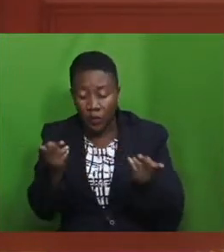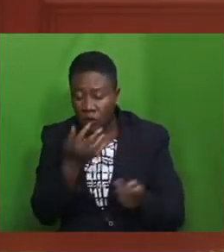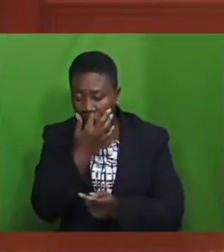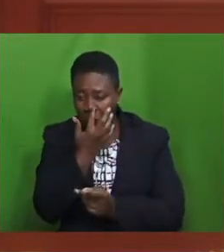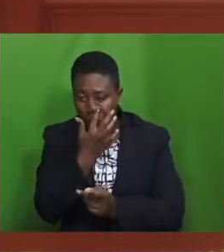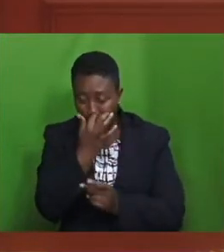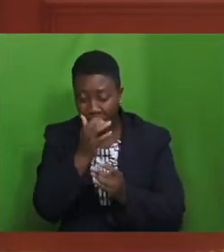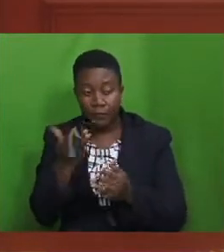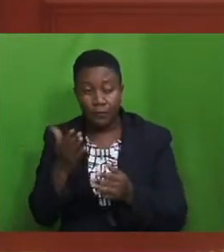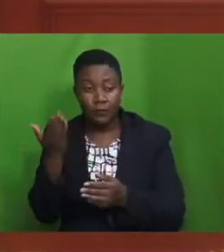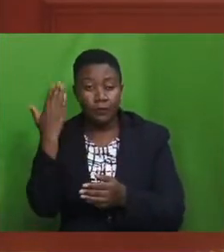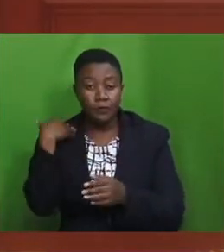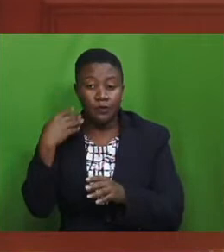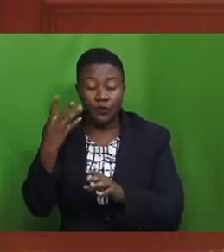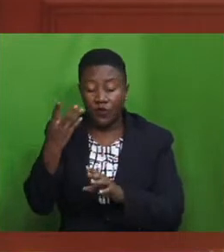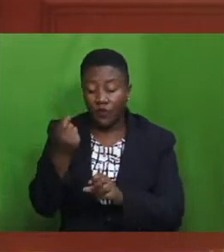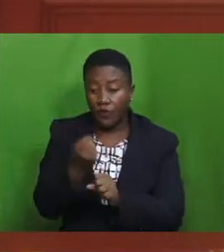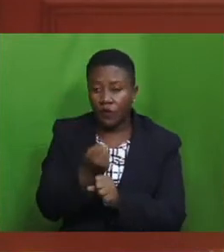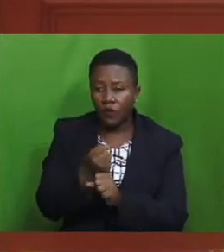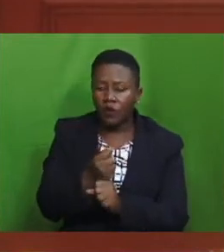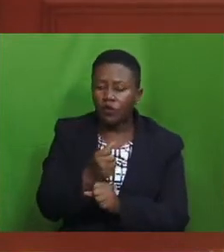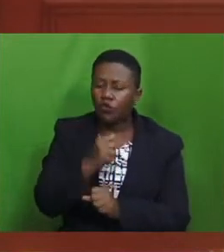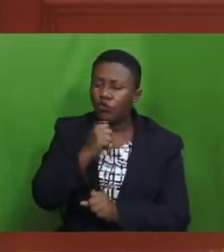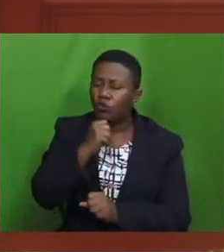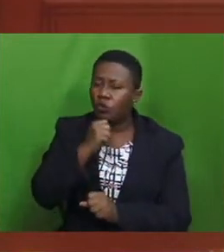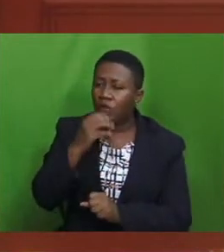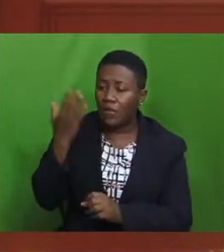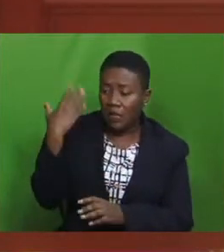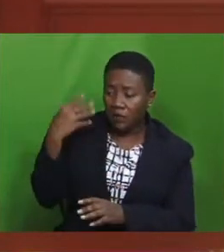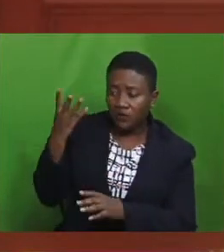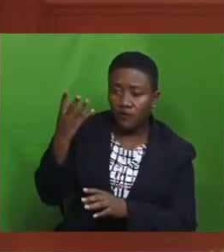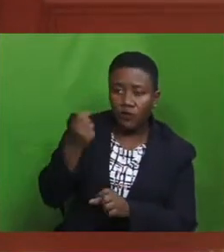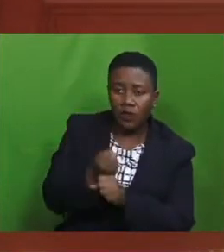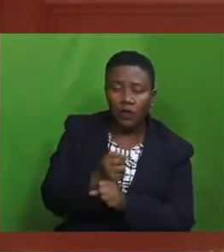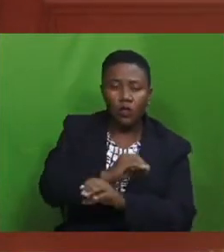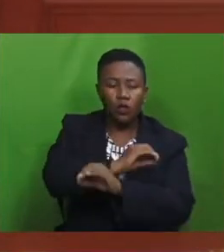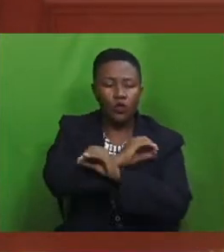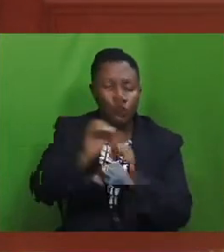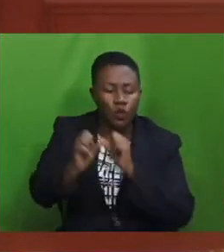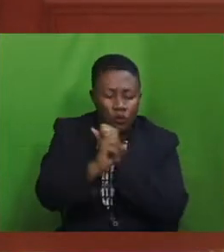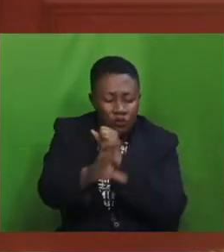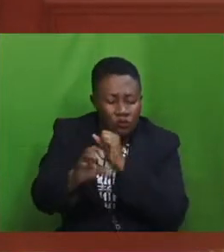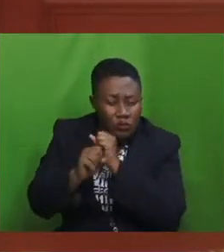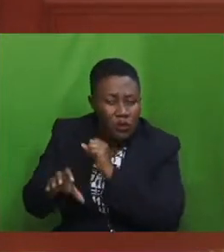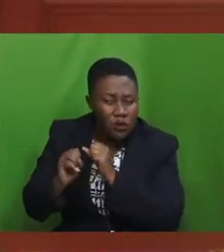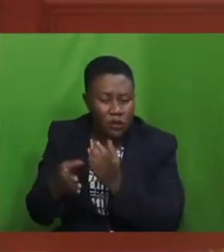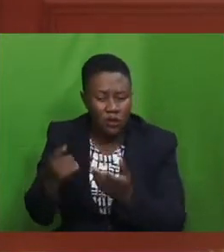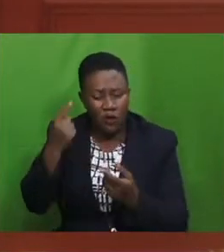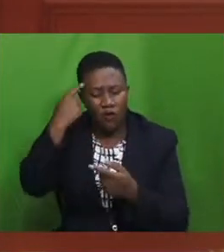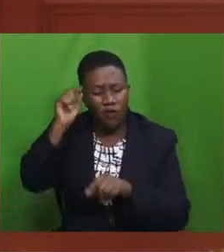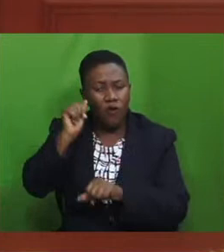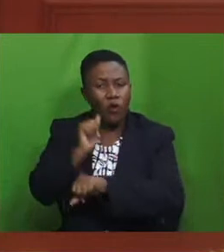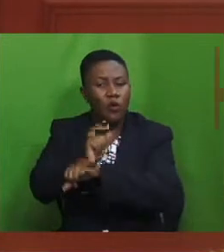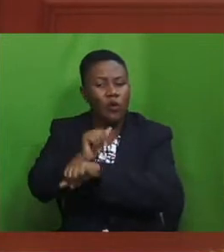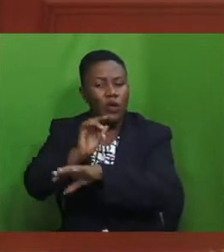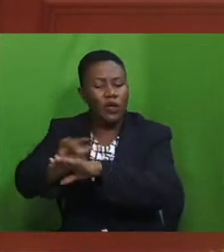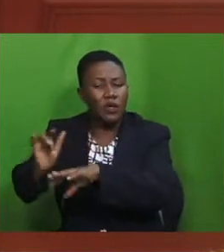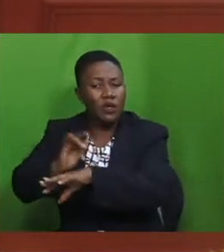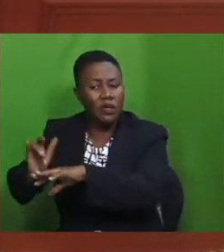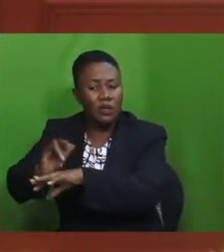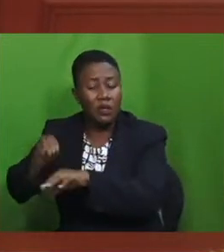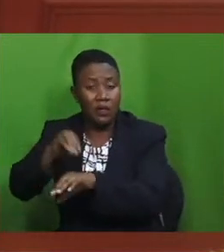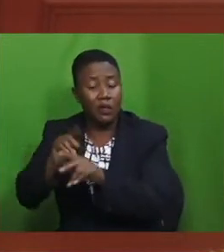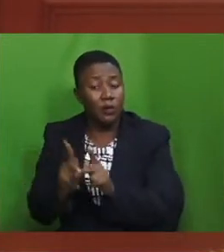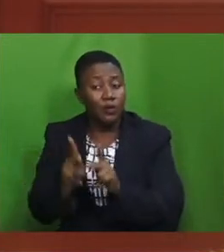years, not a single advert have appeared in respect of filling vacancies within the public services of